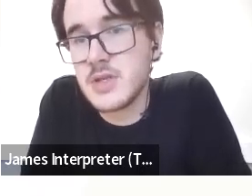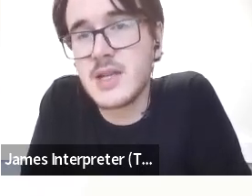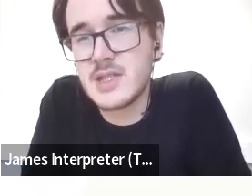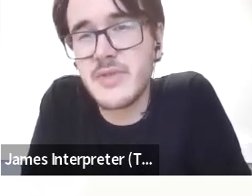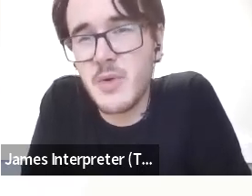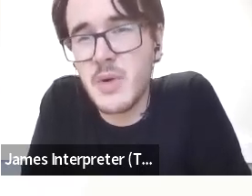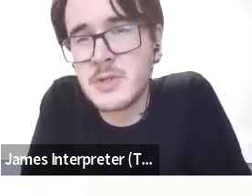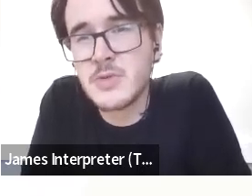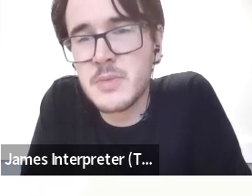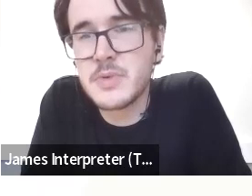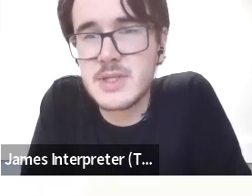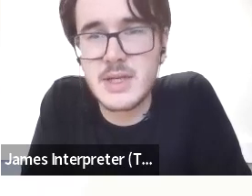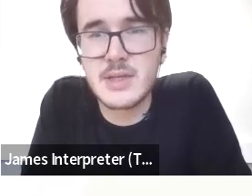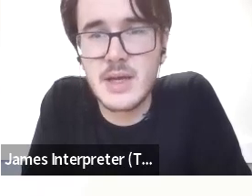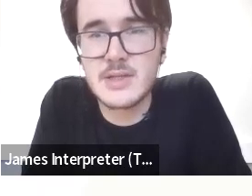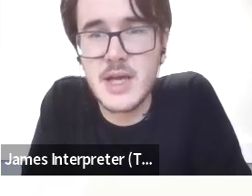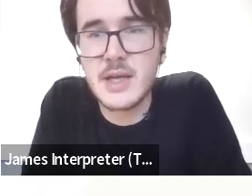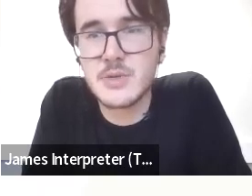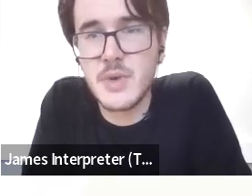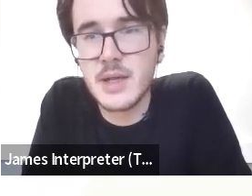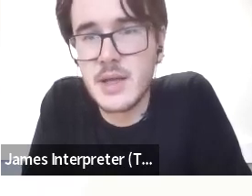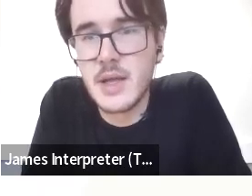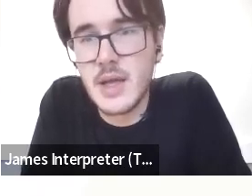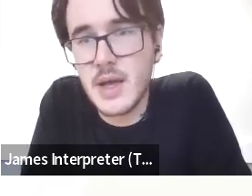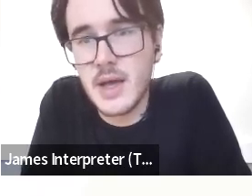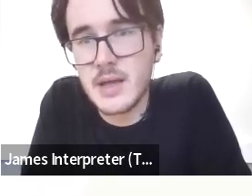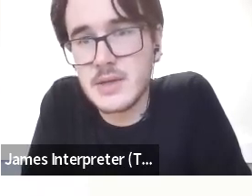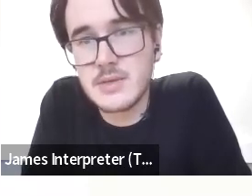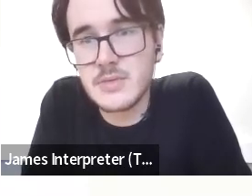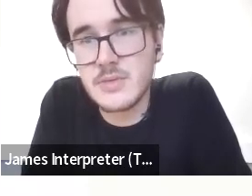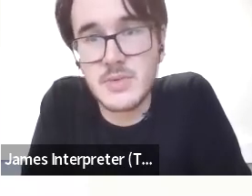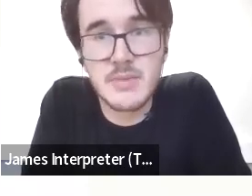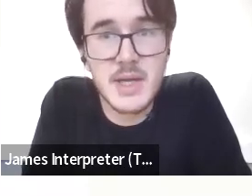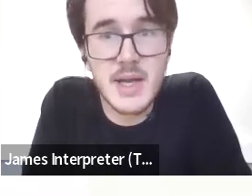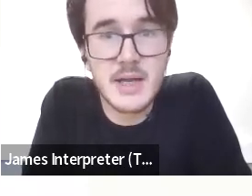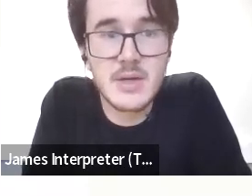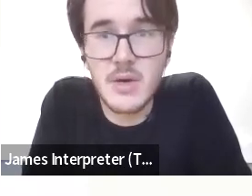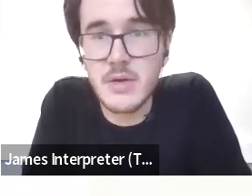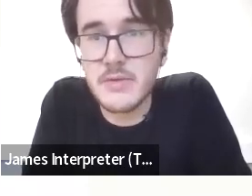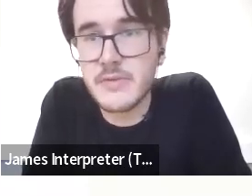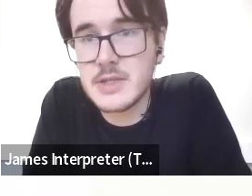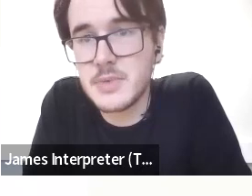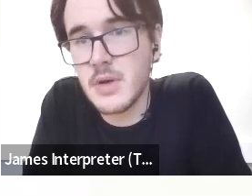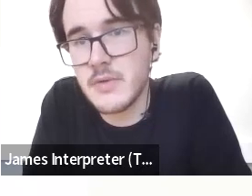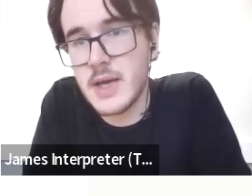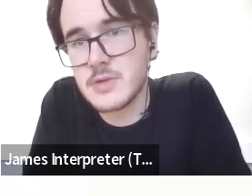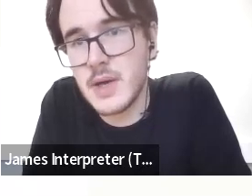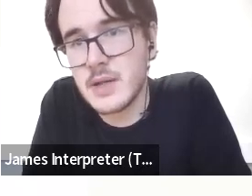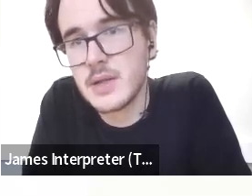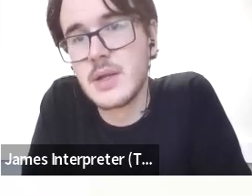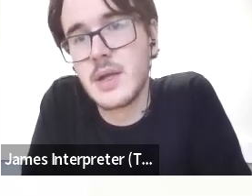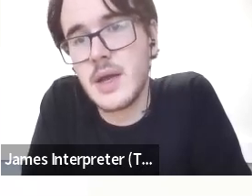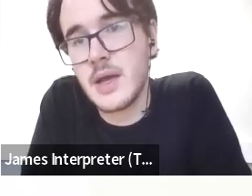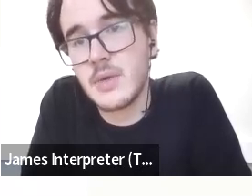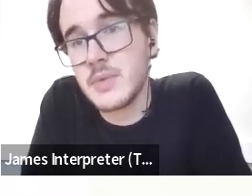and just it's sort of like a women's group to sit and chat as well. And we can be connected on Facebook, all of that as